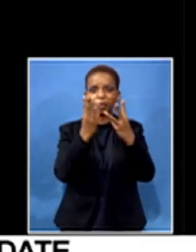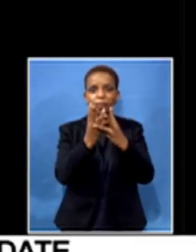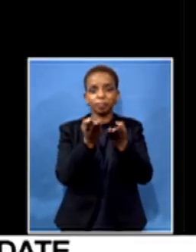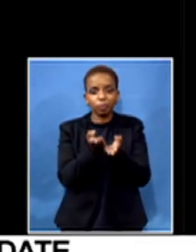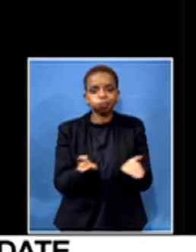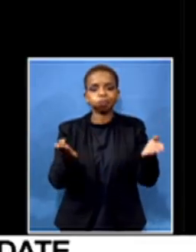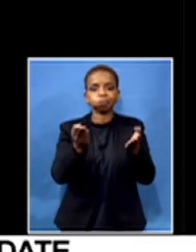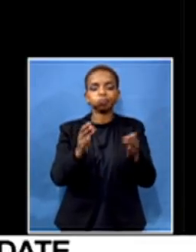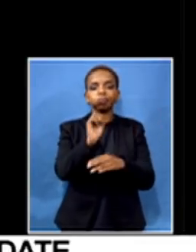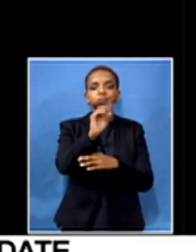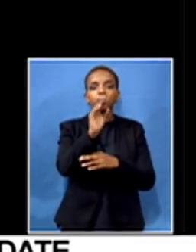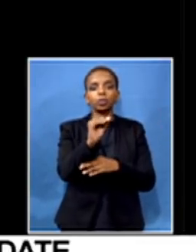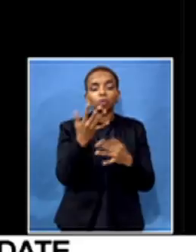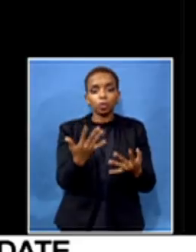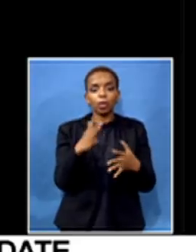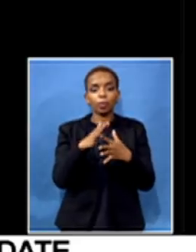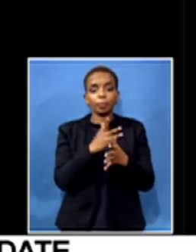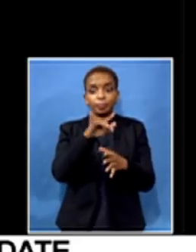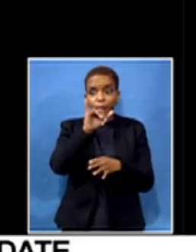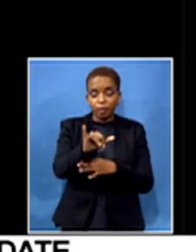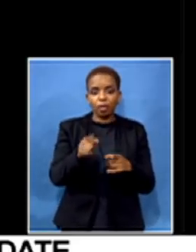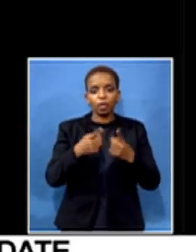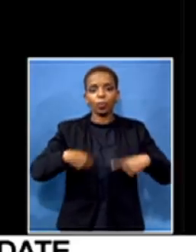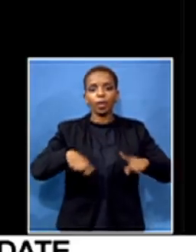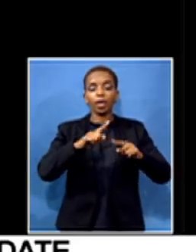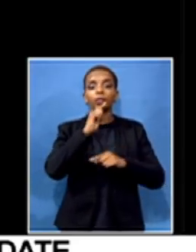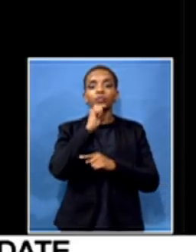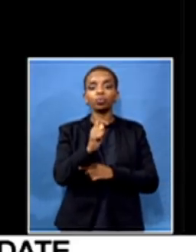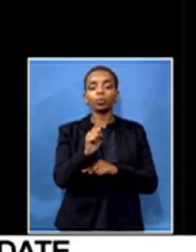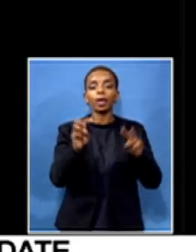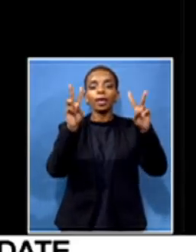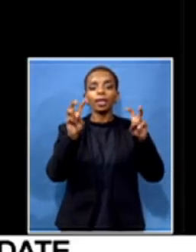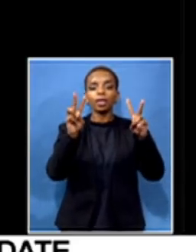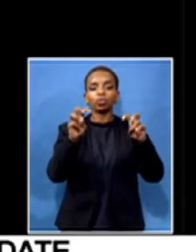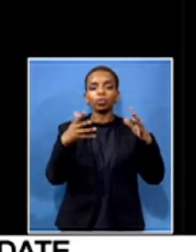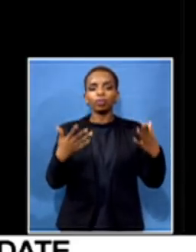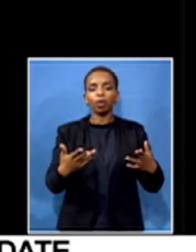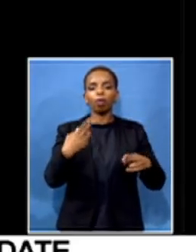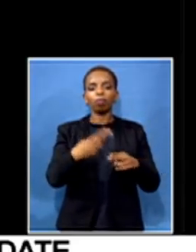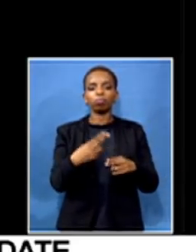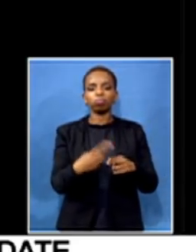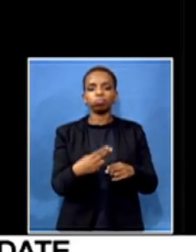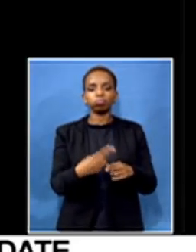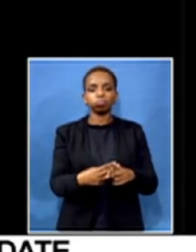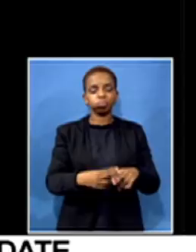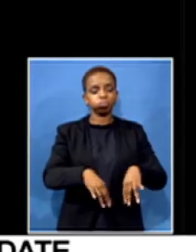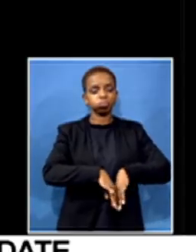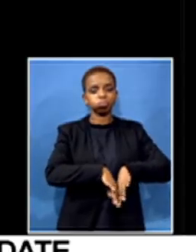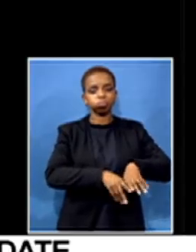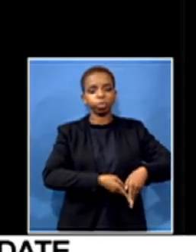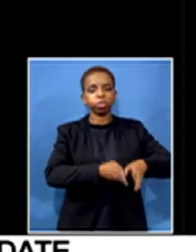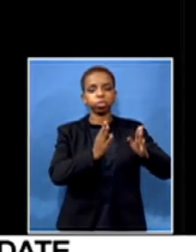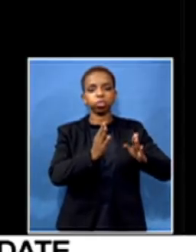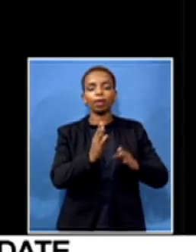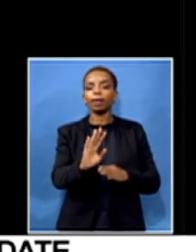view, we don't really take the issue of sewage as being a major factor here. All we're focusing on is